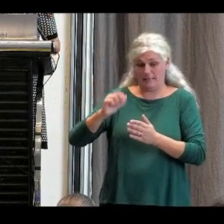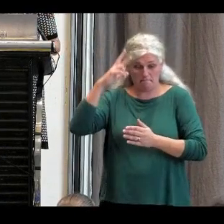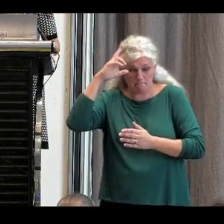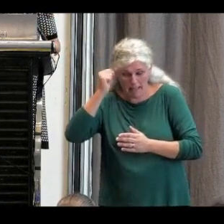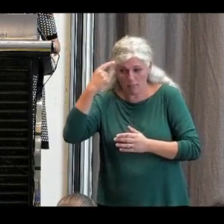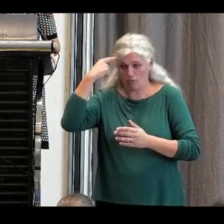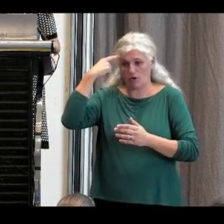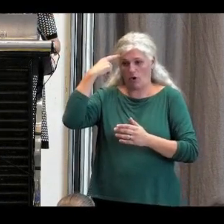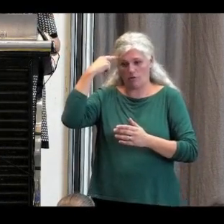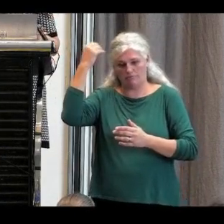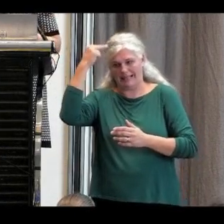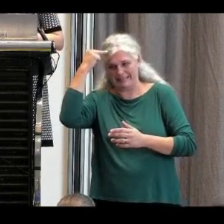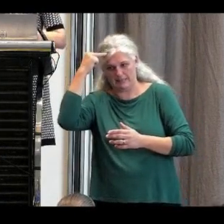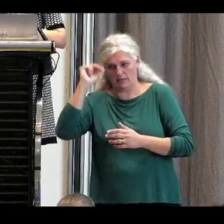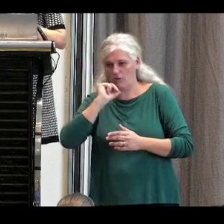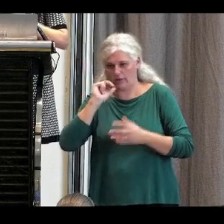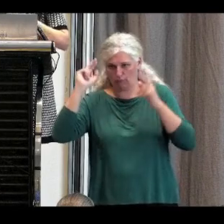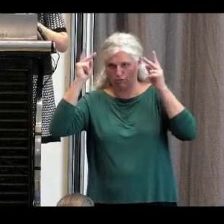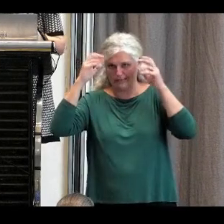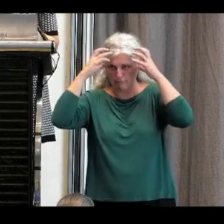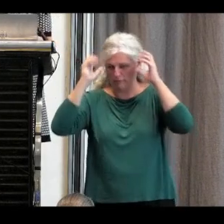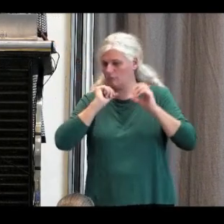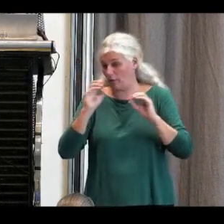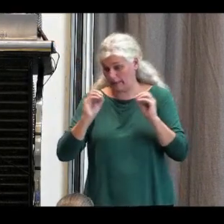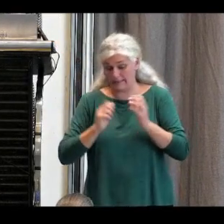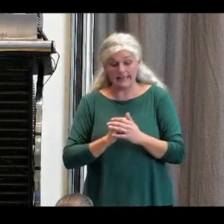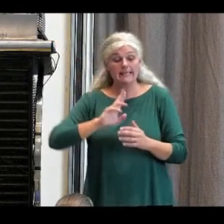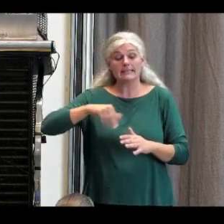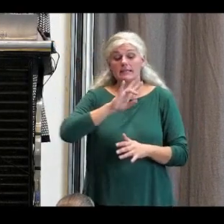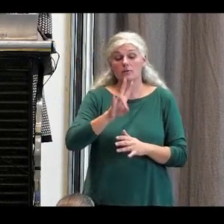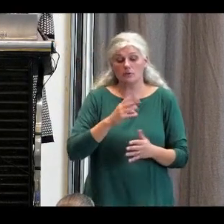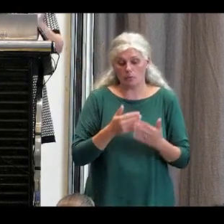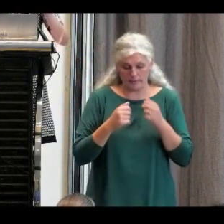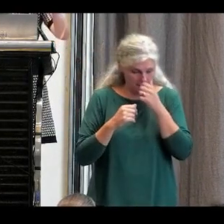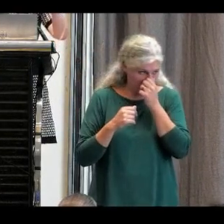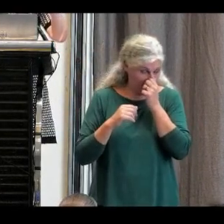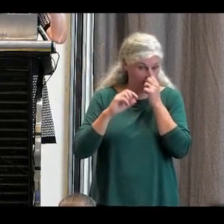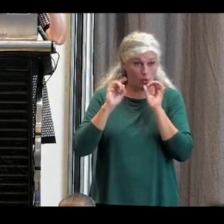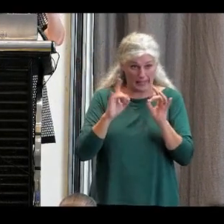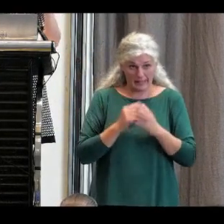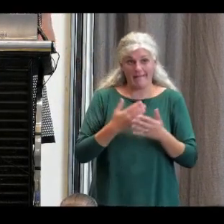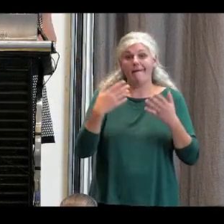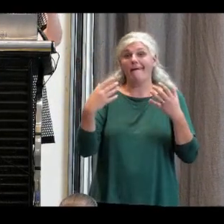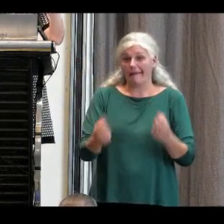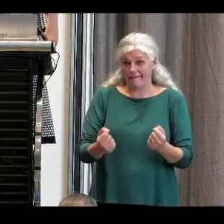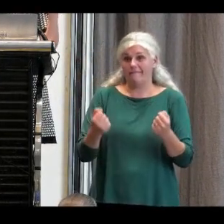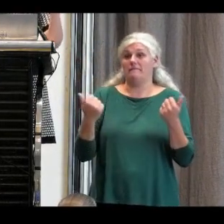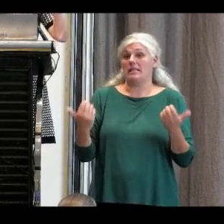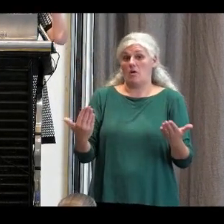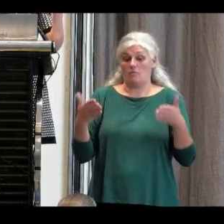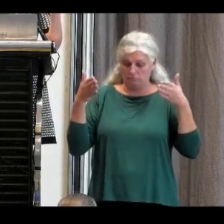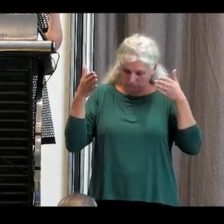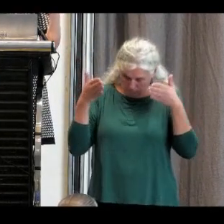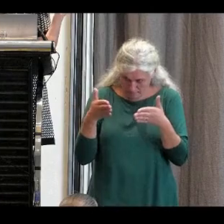memory and cognition. Our next question then was, okay, having this very